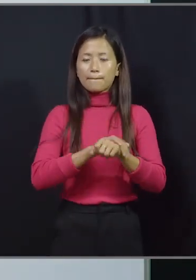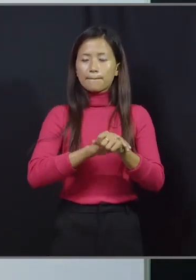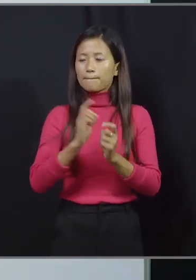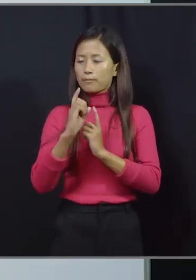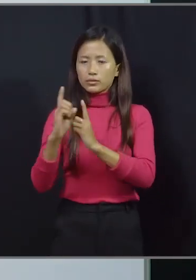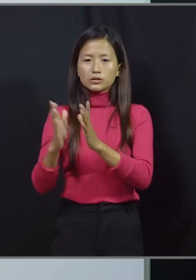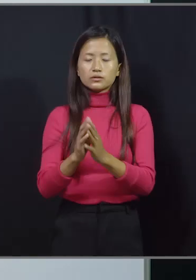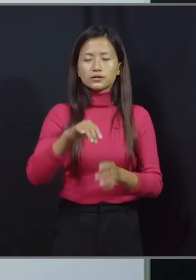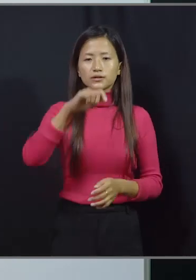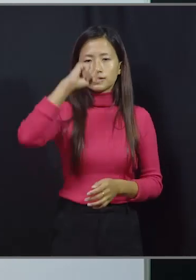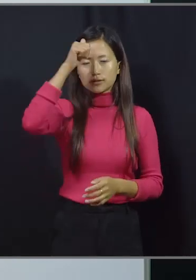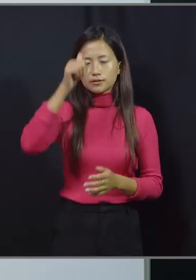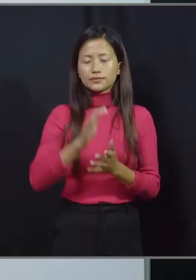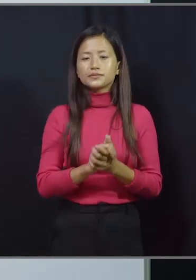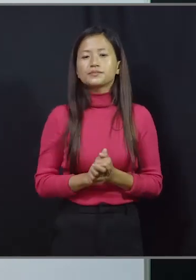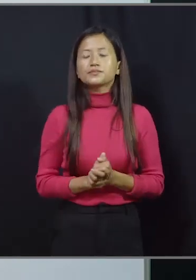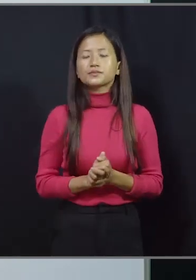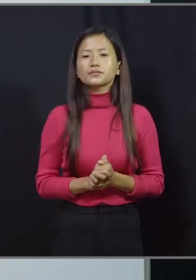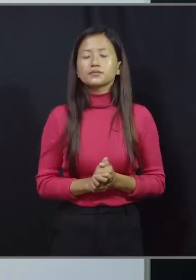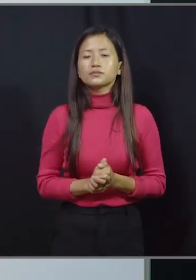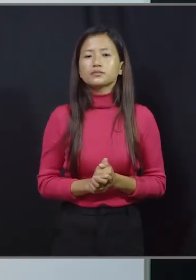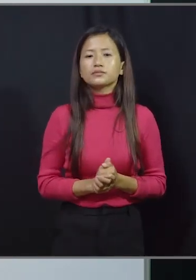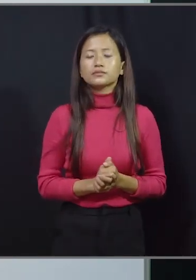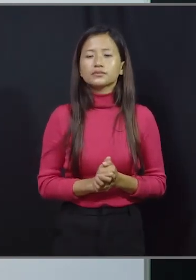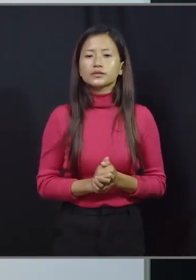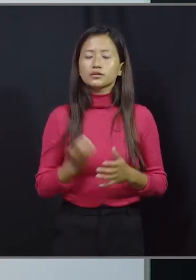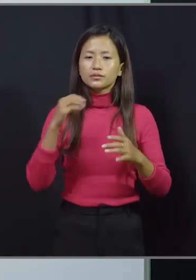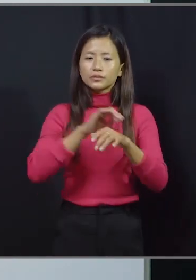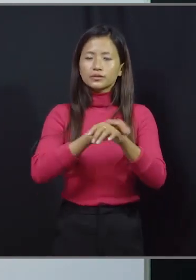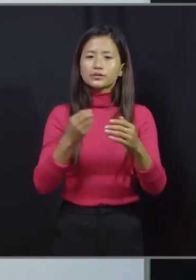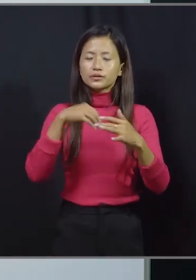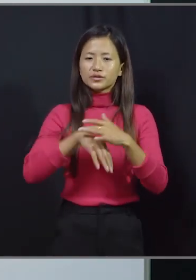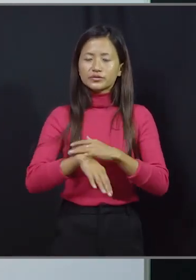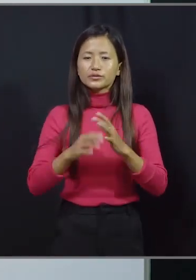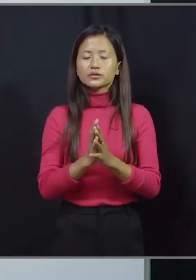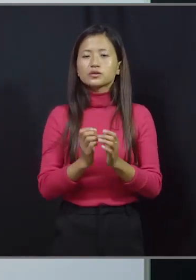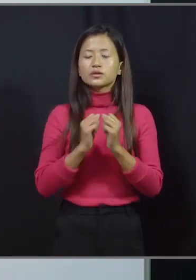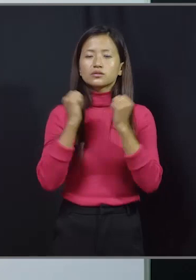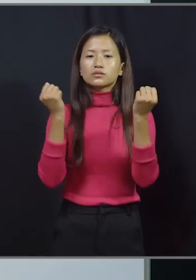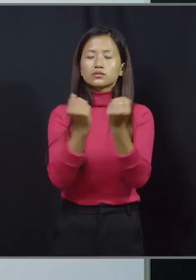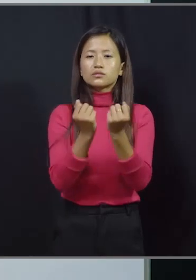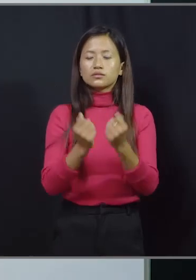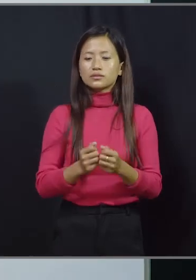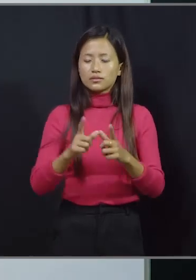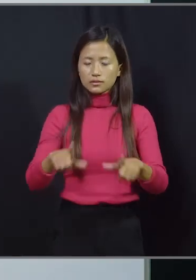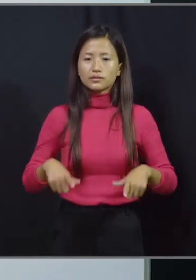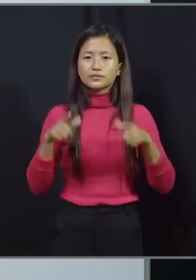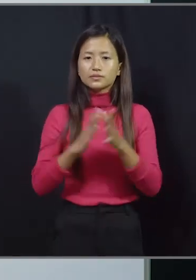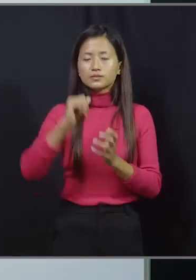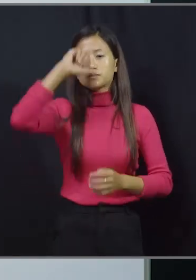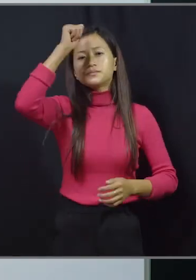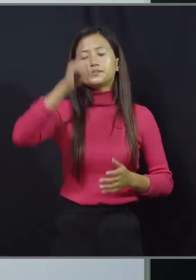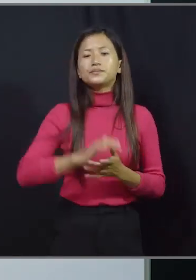And the attempt of the British to interfere in the socio-religious lives of the Indians